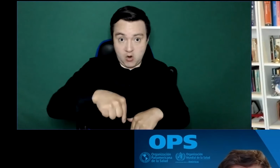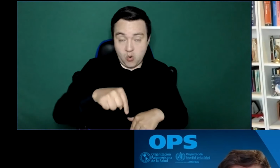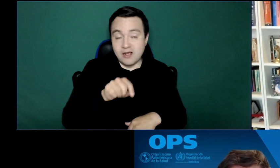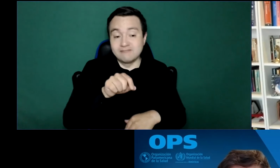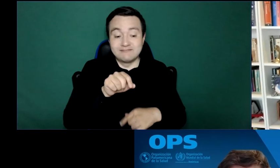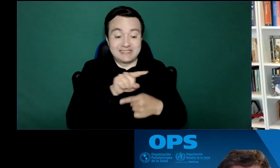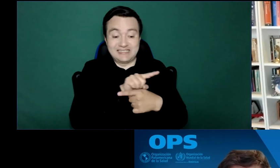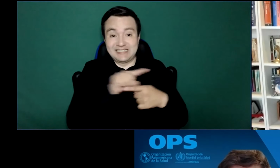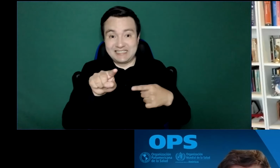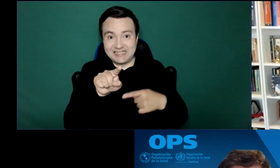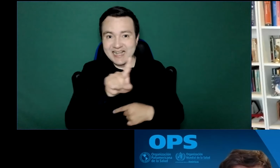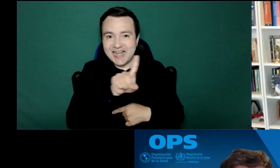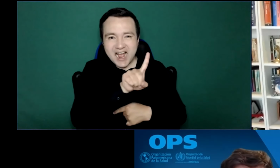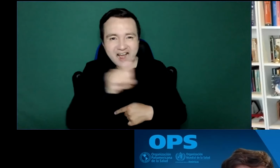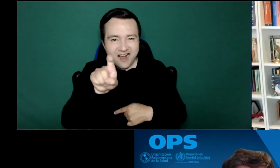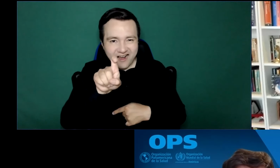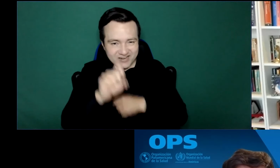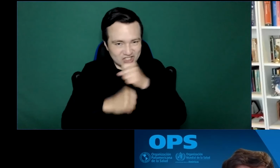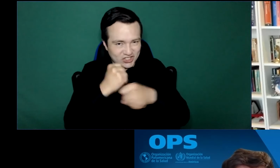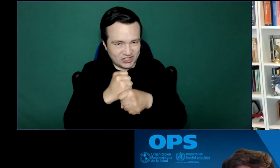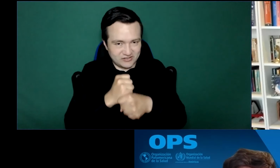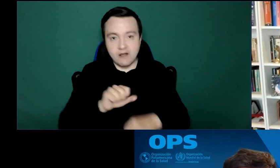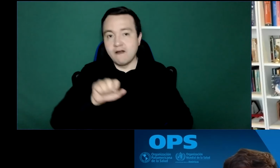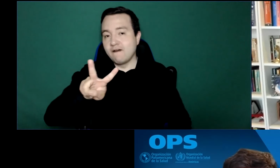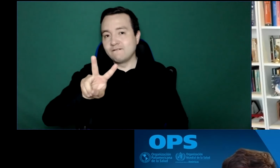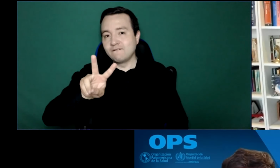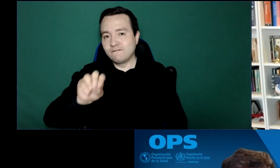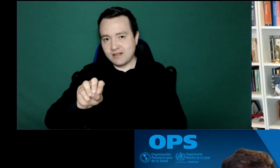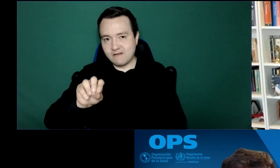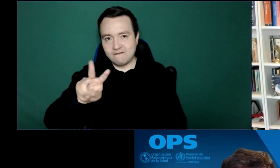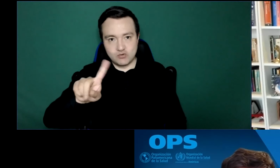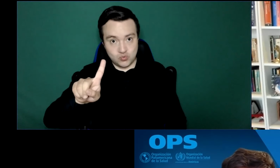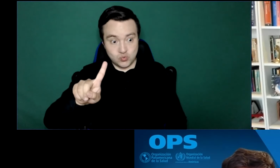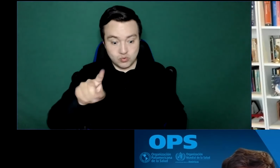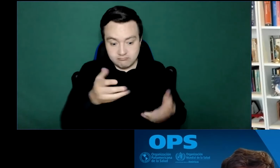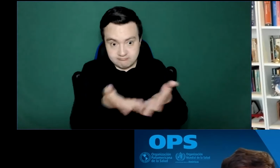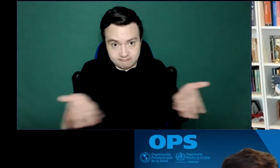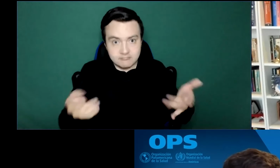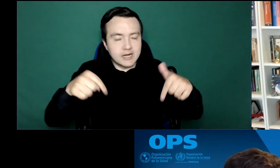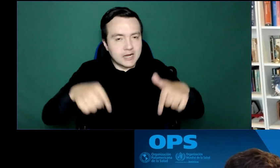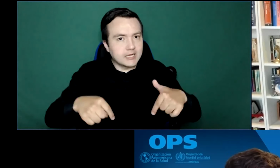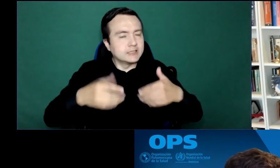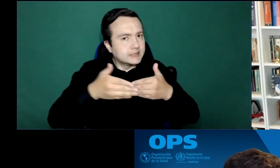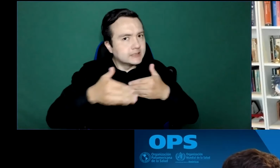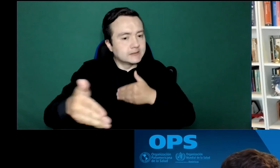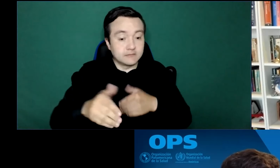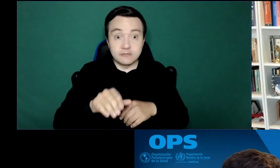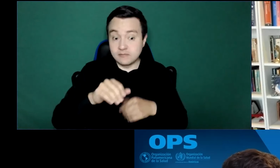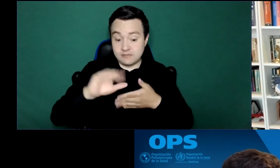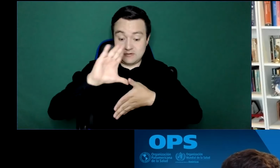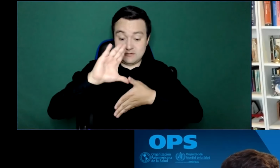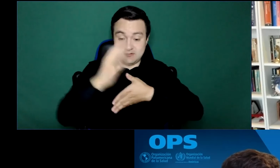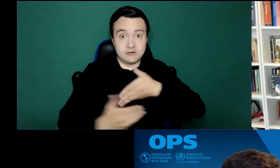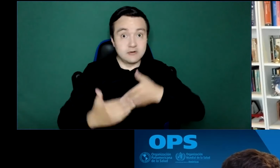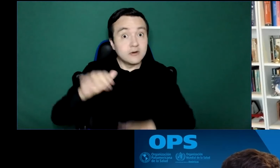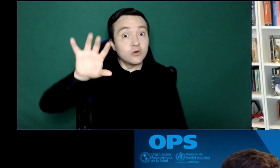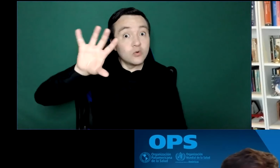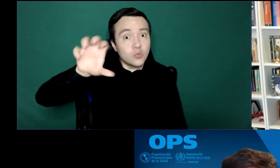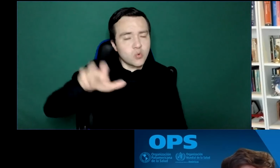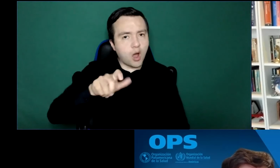40 years after Alma-Ata, with a series of recommendations that member countries have assumed as their